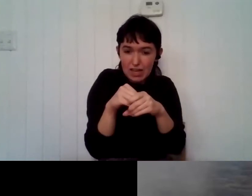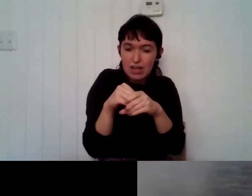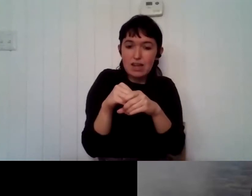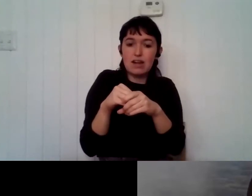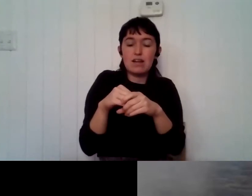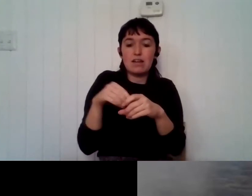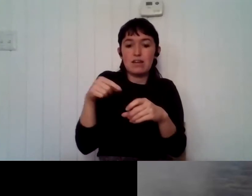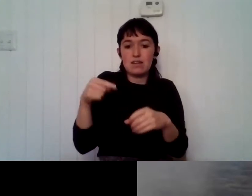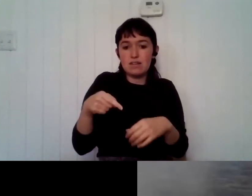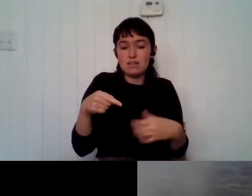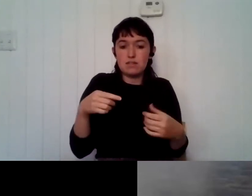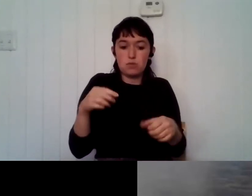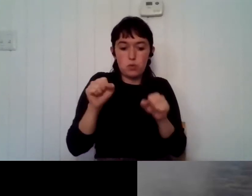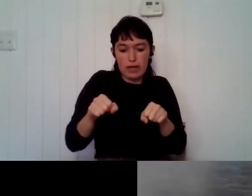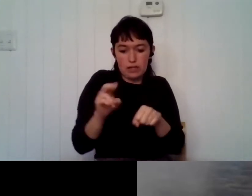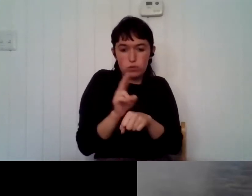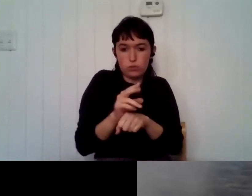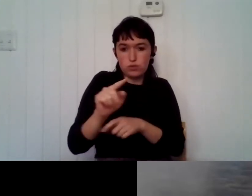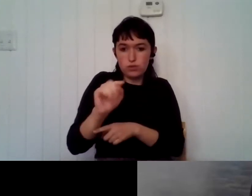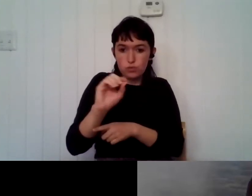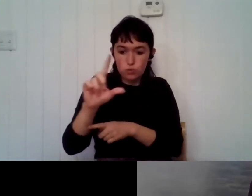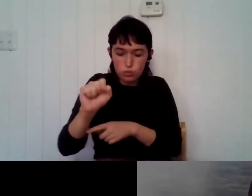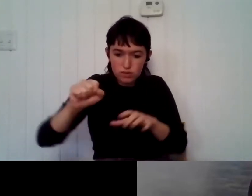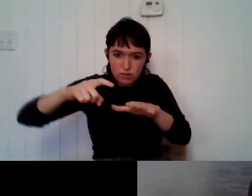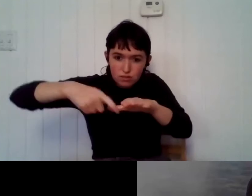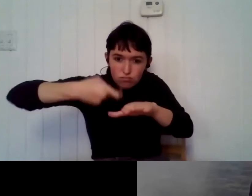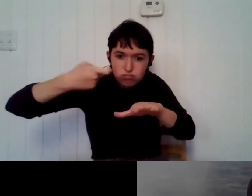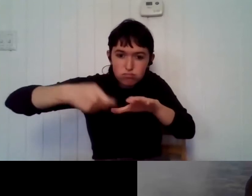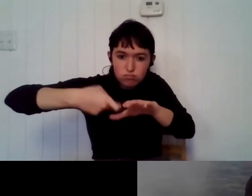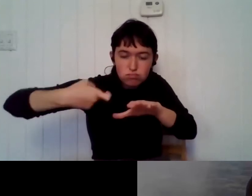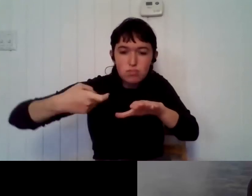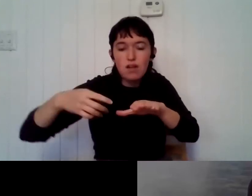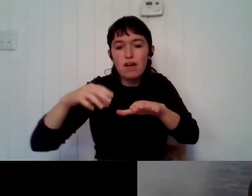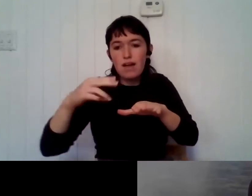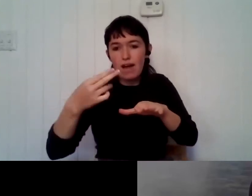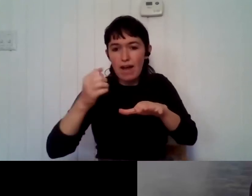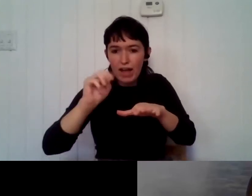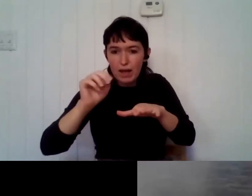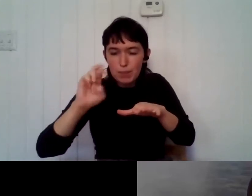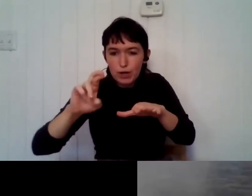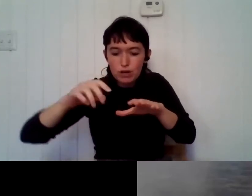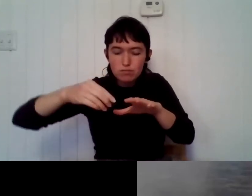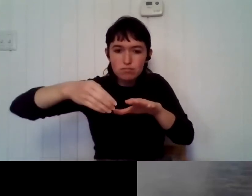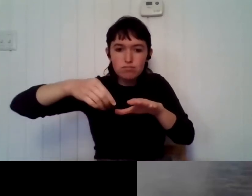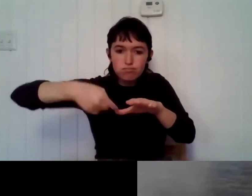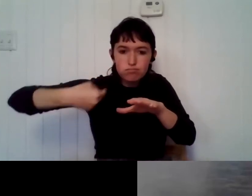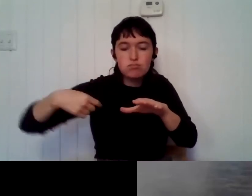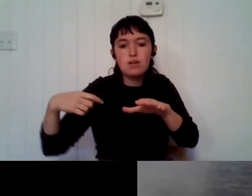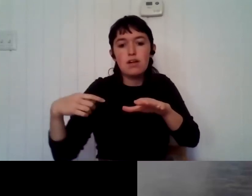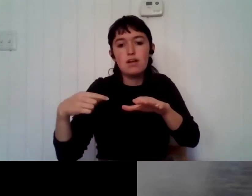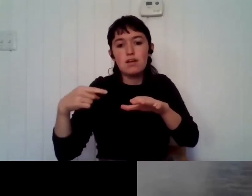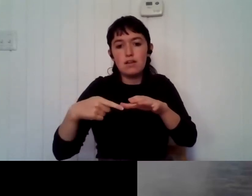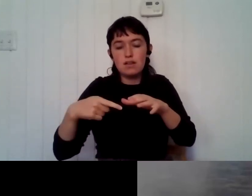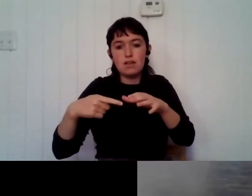with a hammer. That's something that they do at Hawaii because the volcanoes have an easier access. And suddenly there's molten